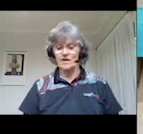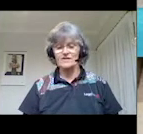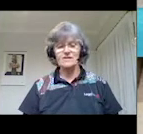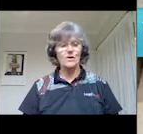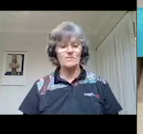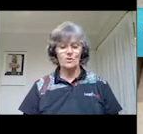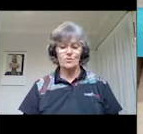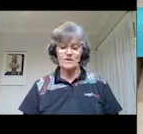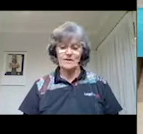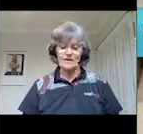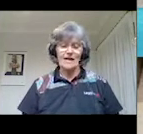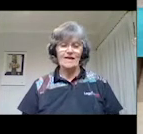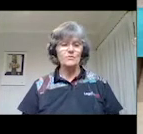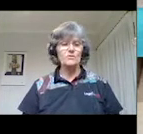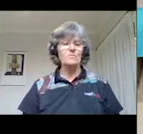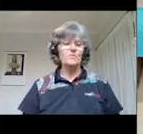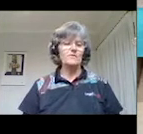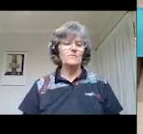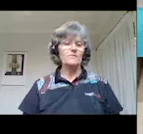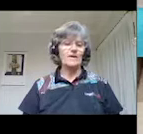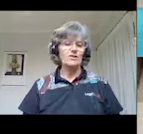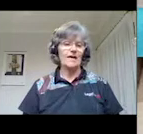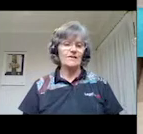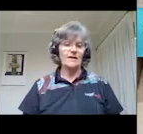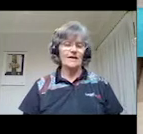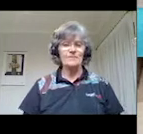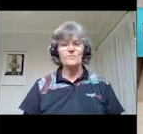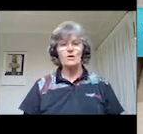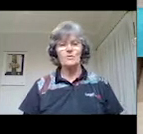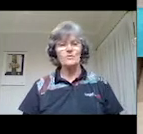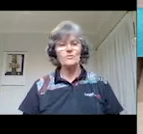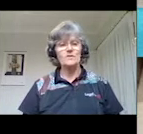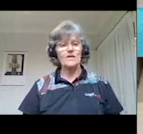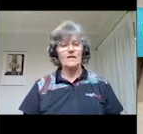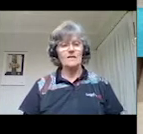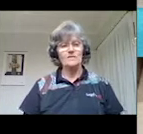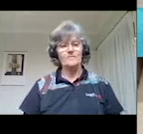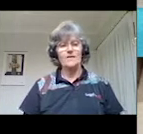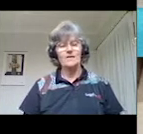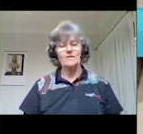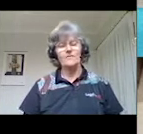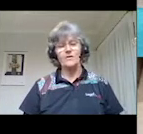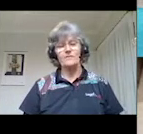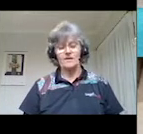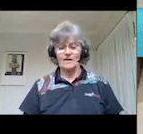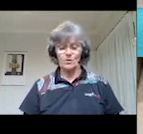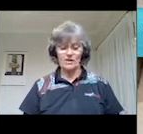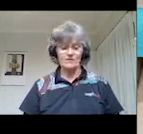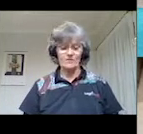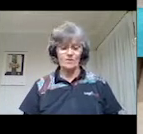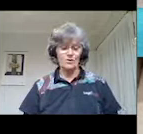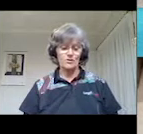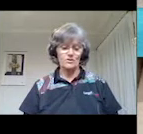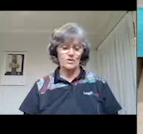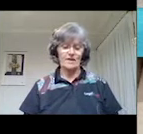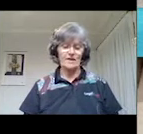Court, and the Supreme Court. And also people have mentioned other tribunals that they work in